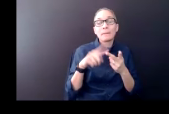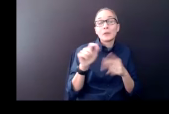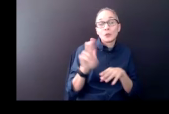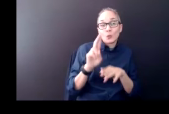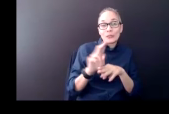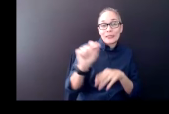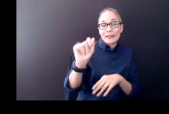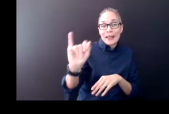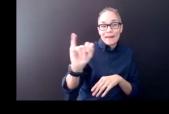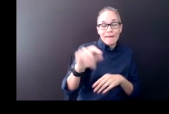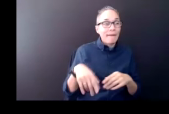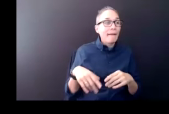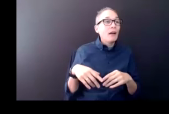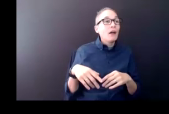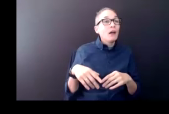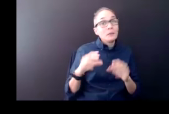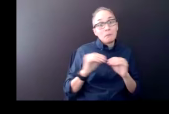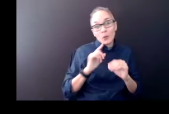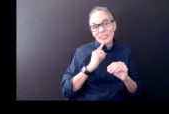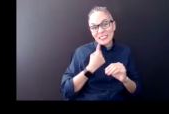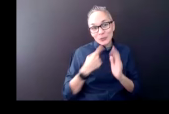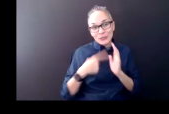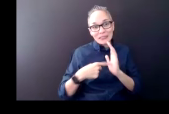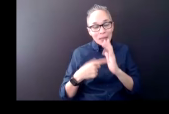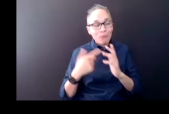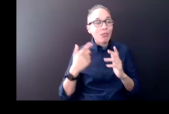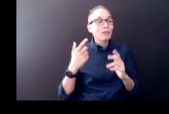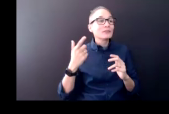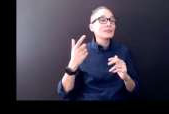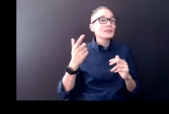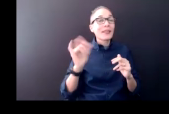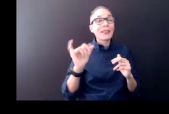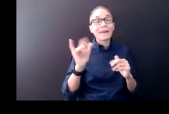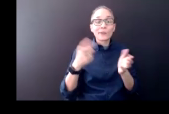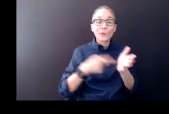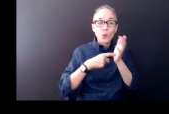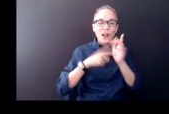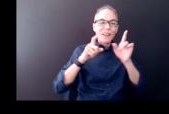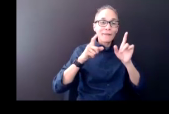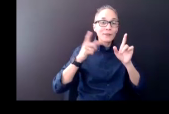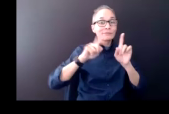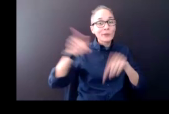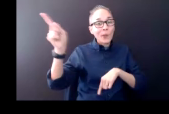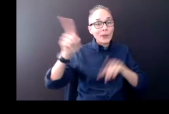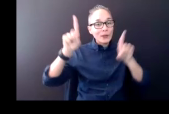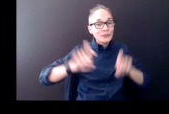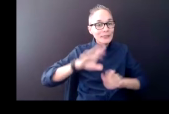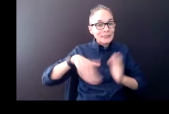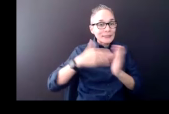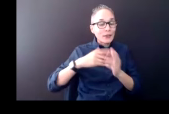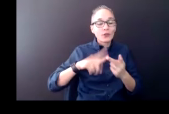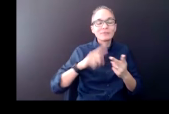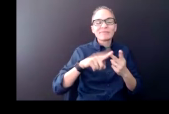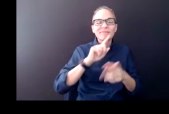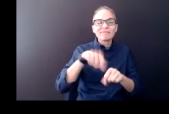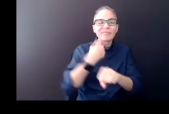then also more extreme examples that have been used in the past where it's requiring testing centers or using something like Lockdown Browser,